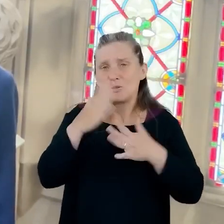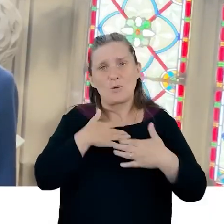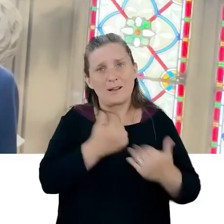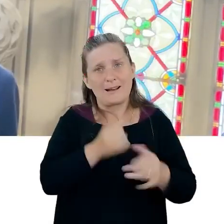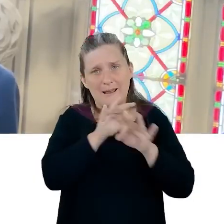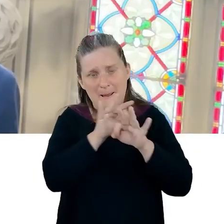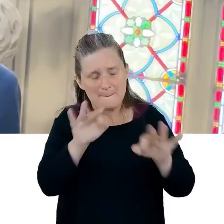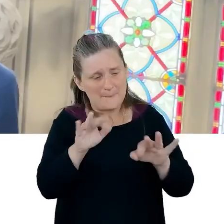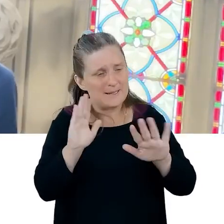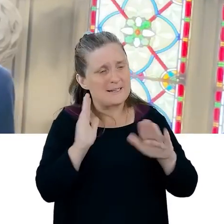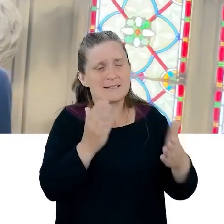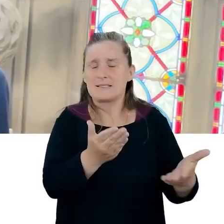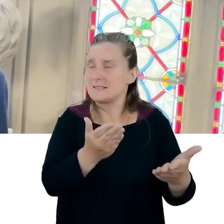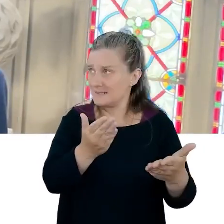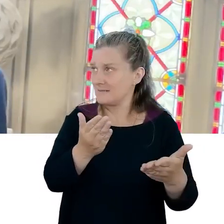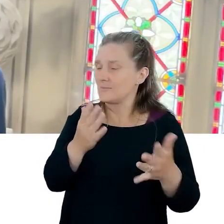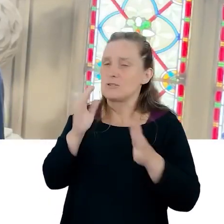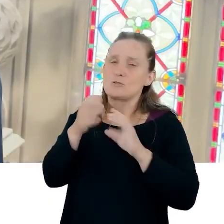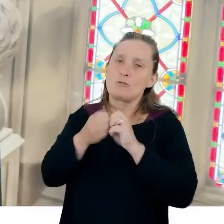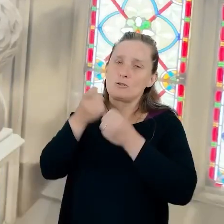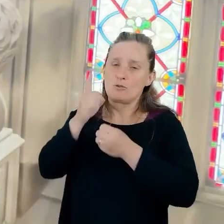peace. Creator God, hear our prayer.